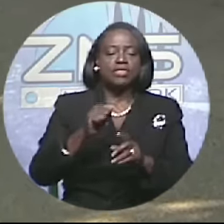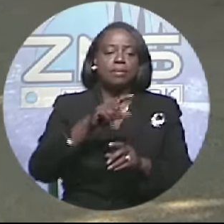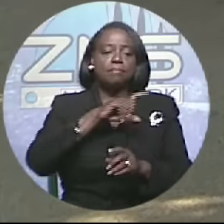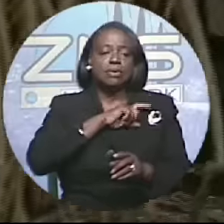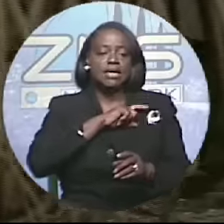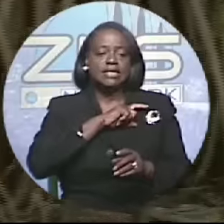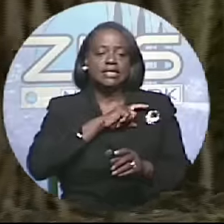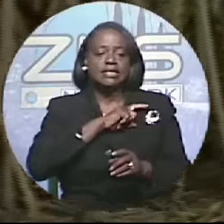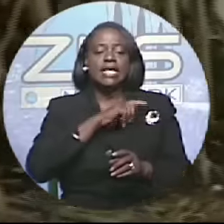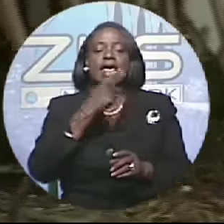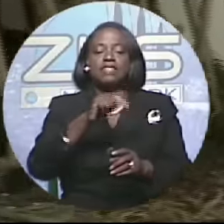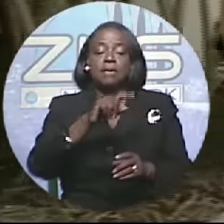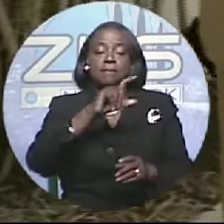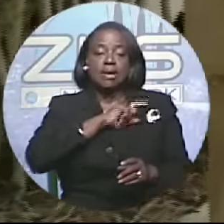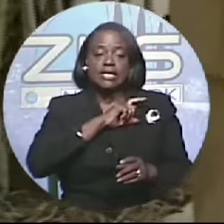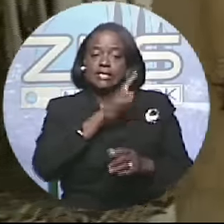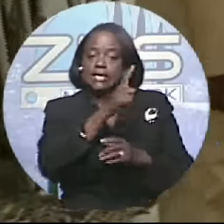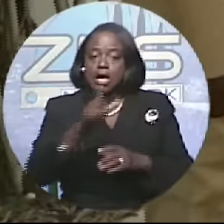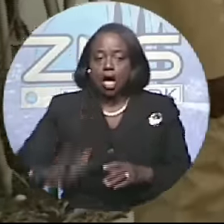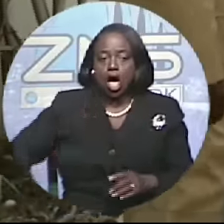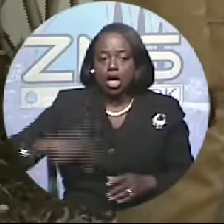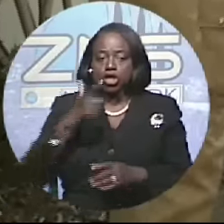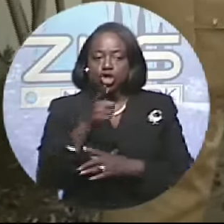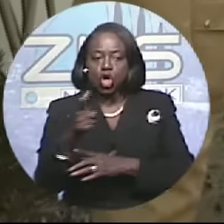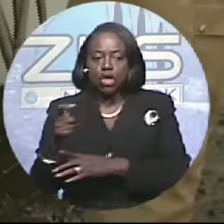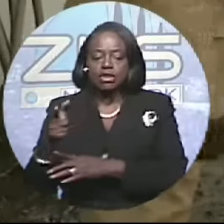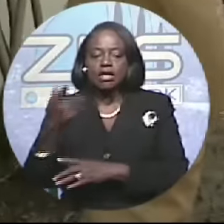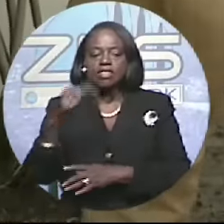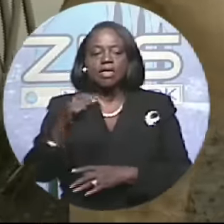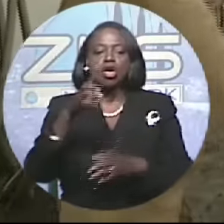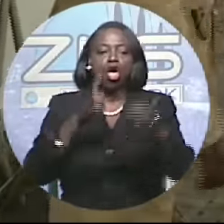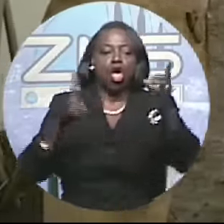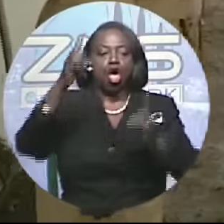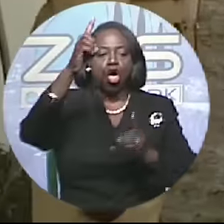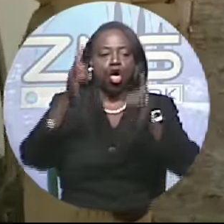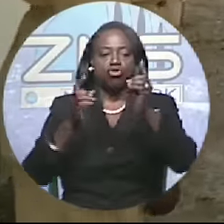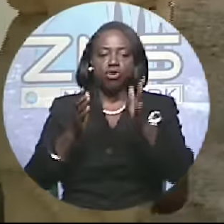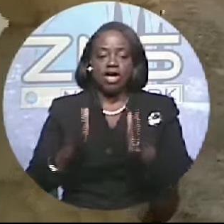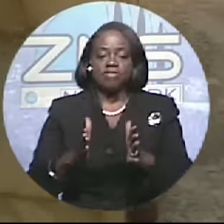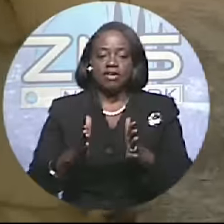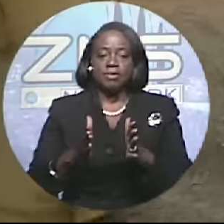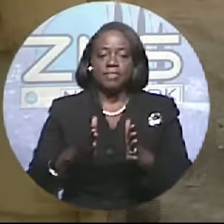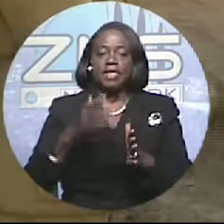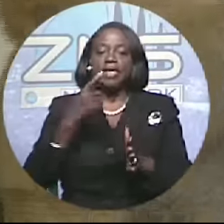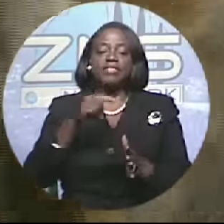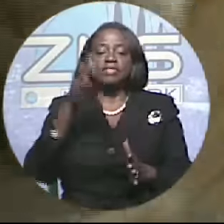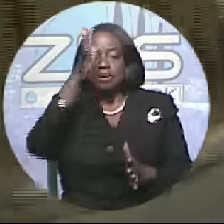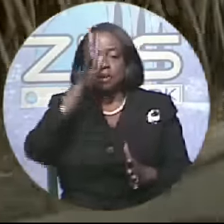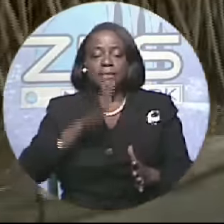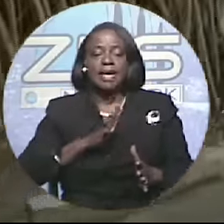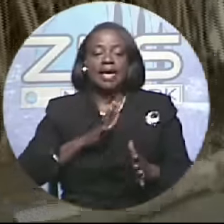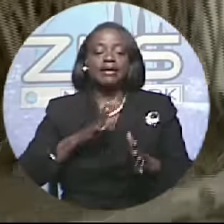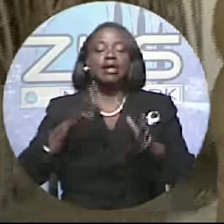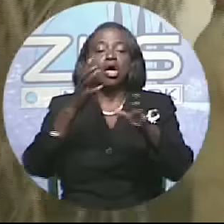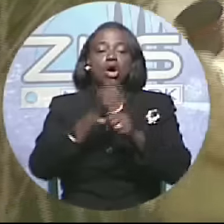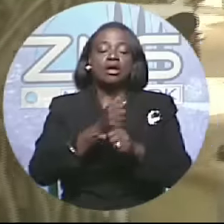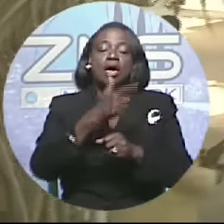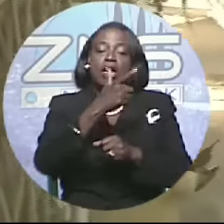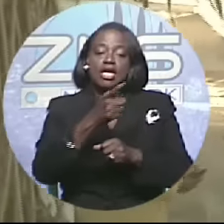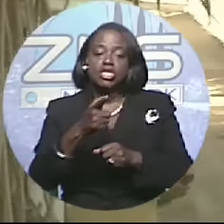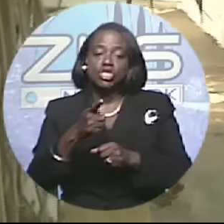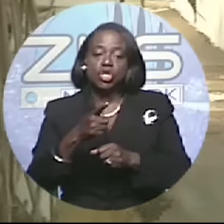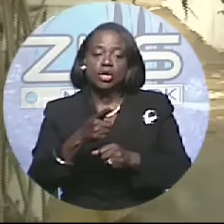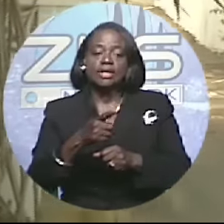life, discharged his police service handgun and shot the driver. Now, police say the suspect sustained a minor gunshot wound